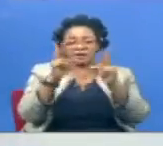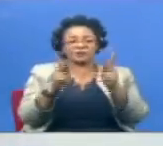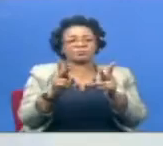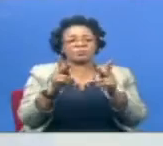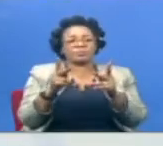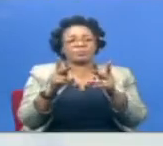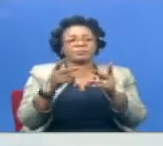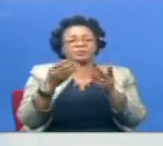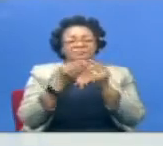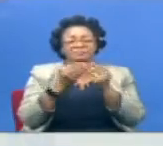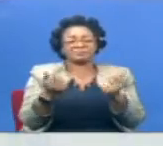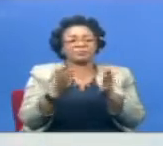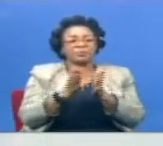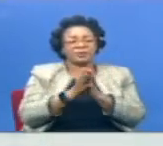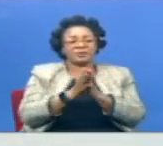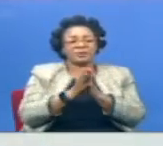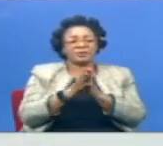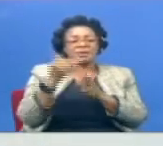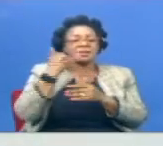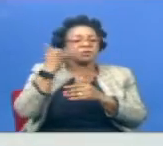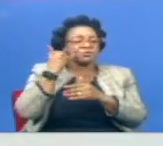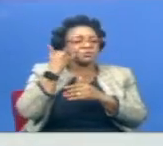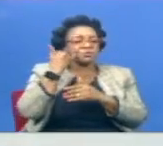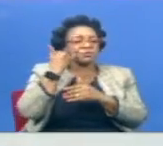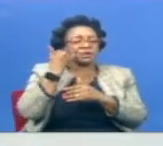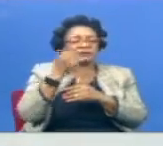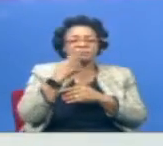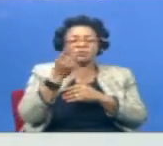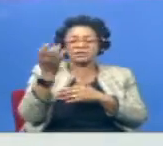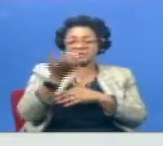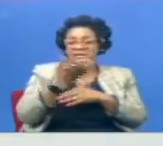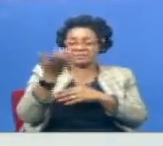will battle up against Nakuru City Queens at Moi Stadium